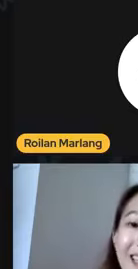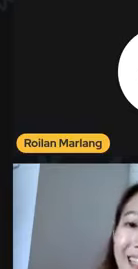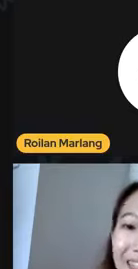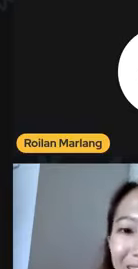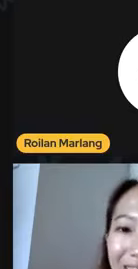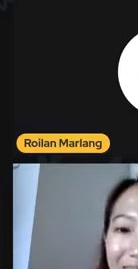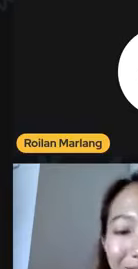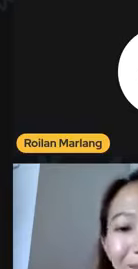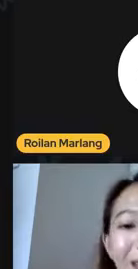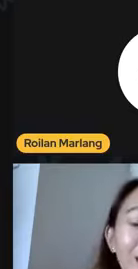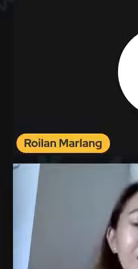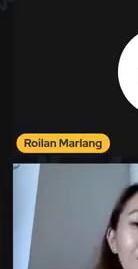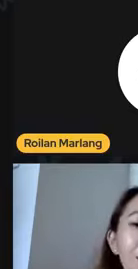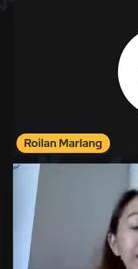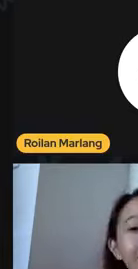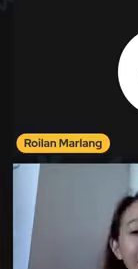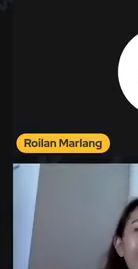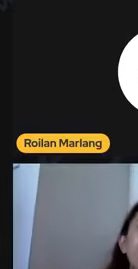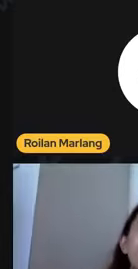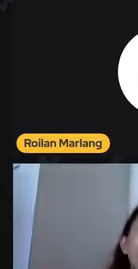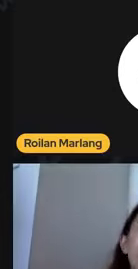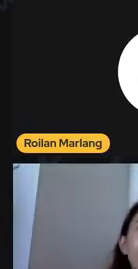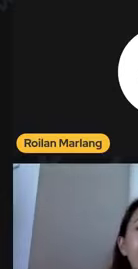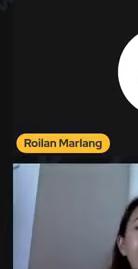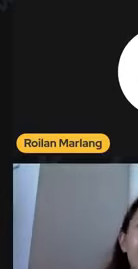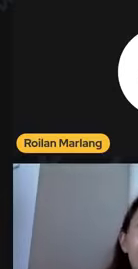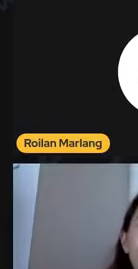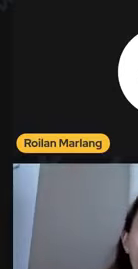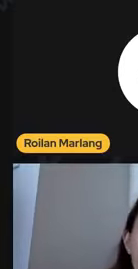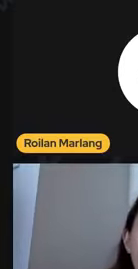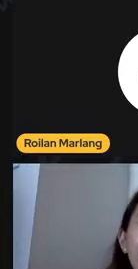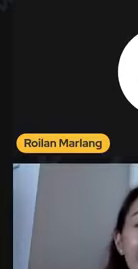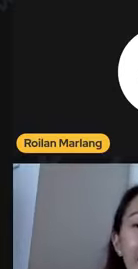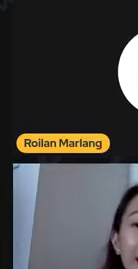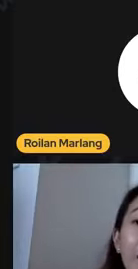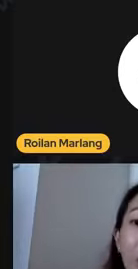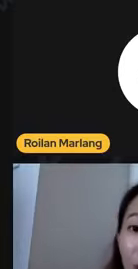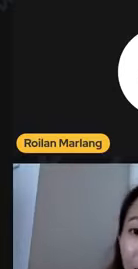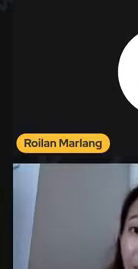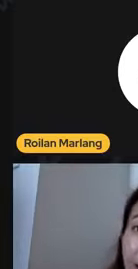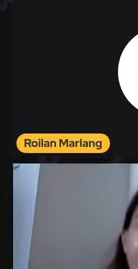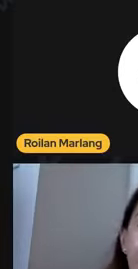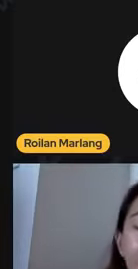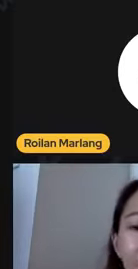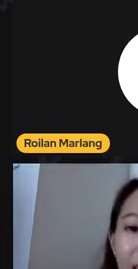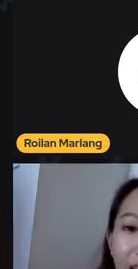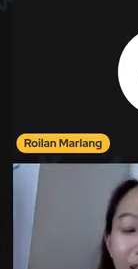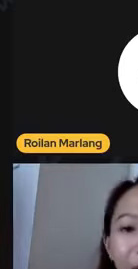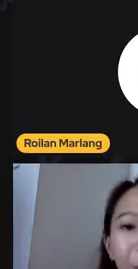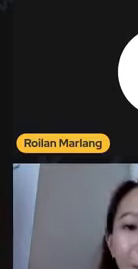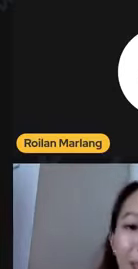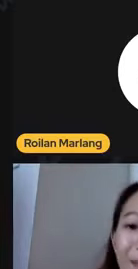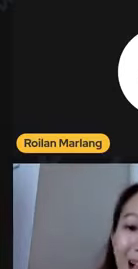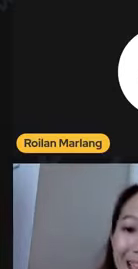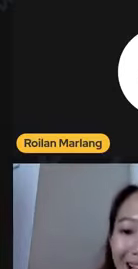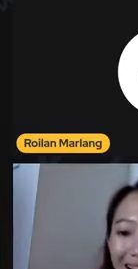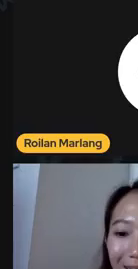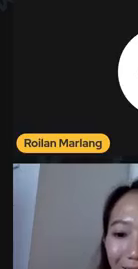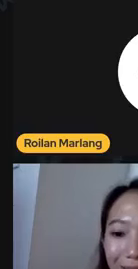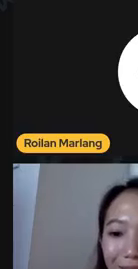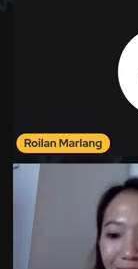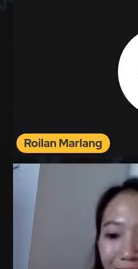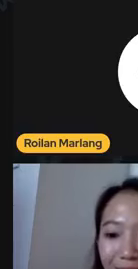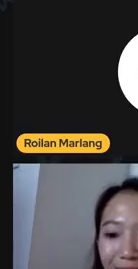bags and stickers. So by just supporting them, you can buy and or donate via GCash or